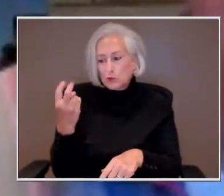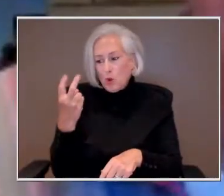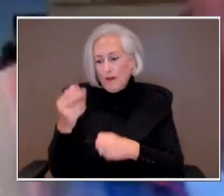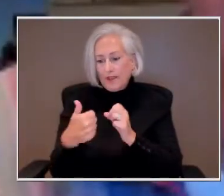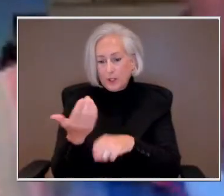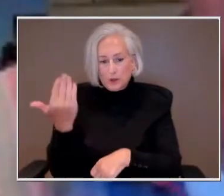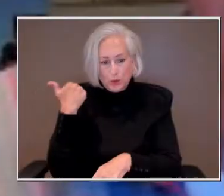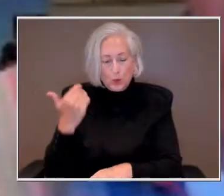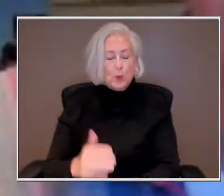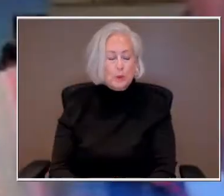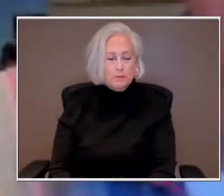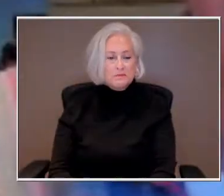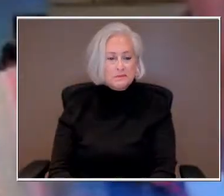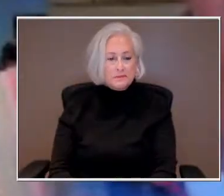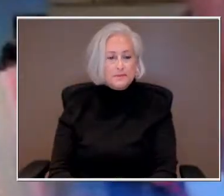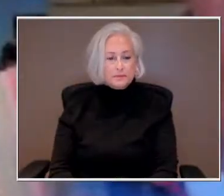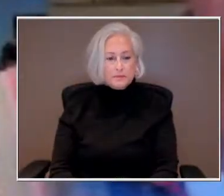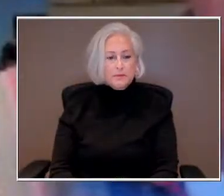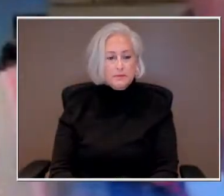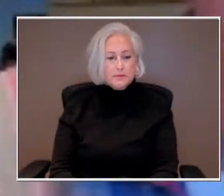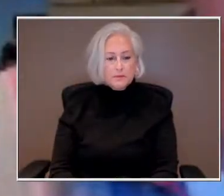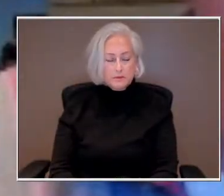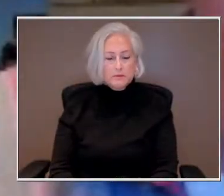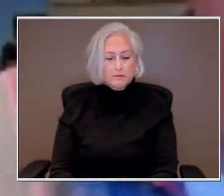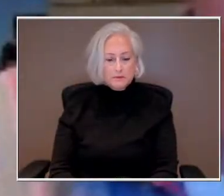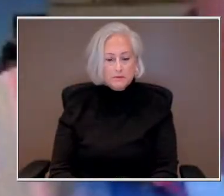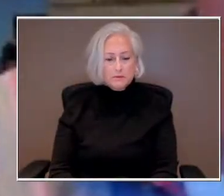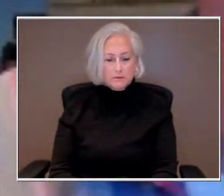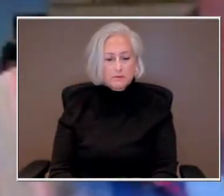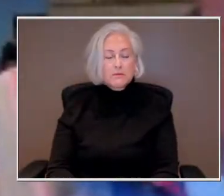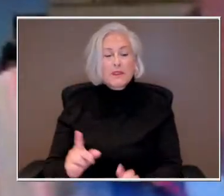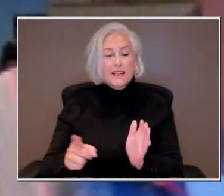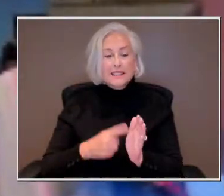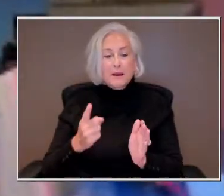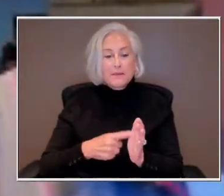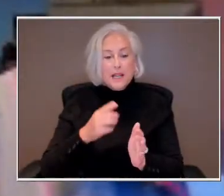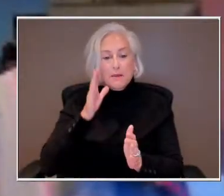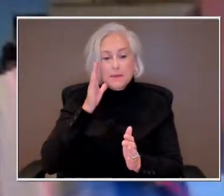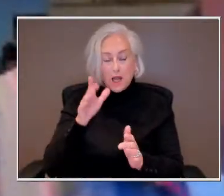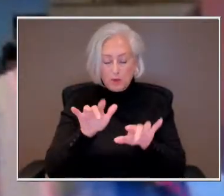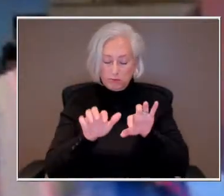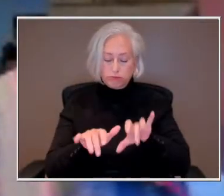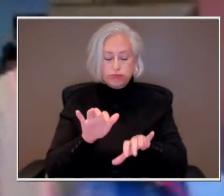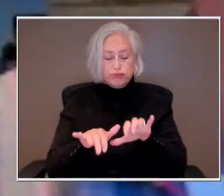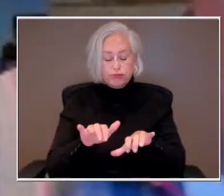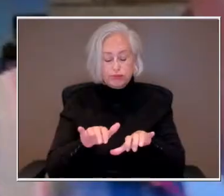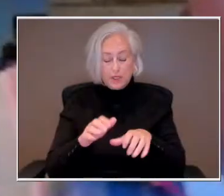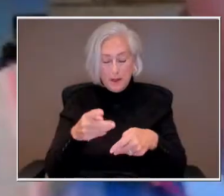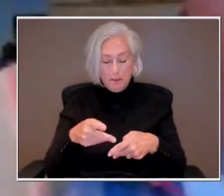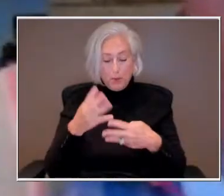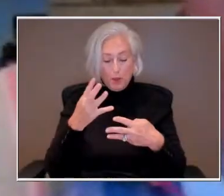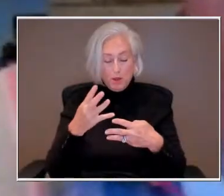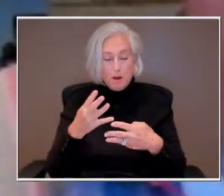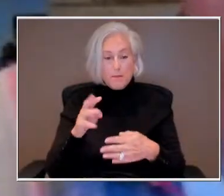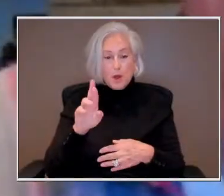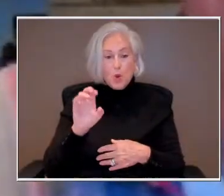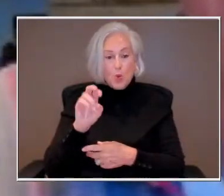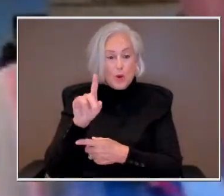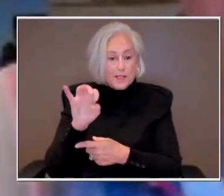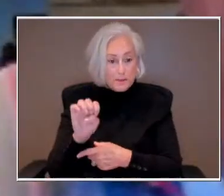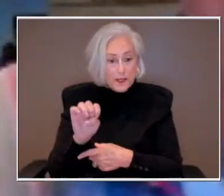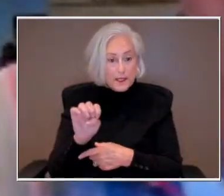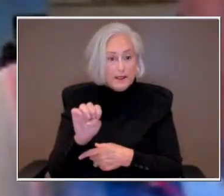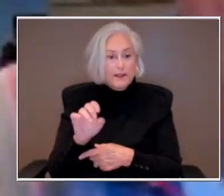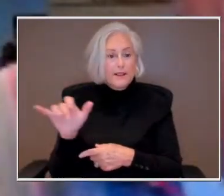And then sometimes I'll punch in, he brought home a recipe like a